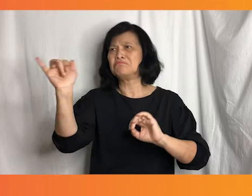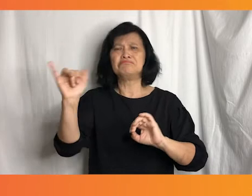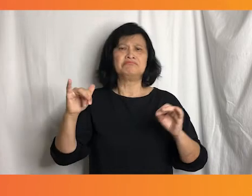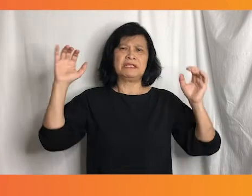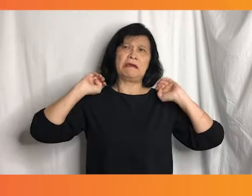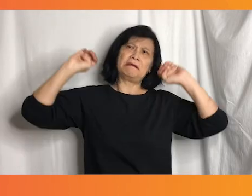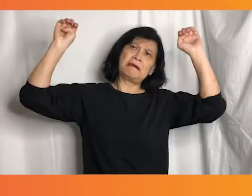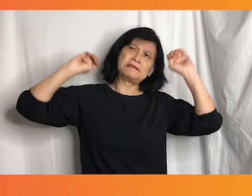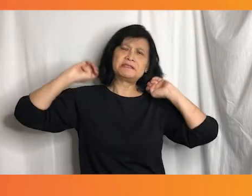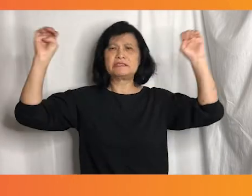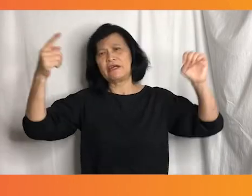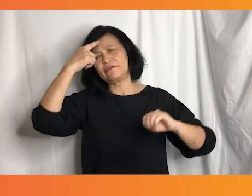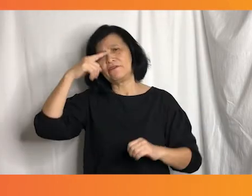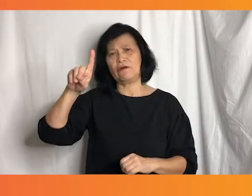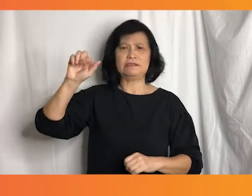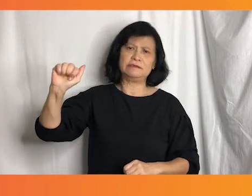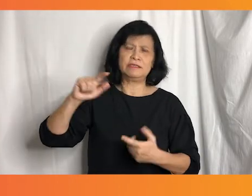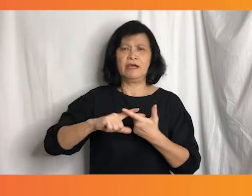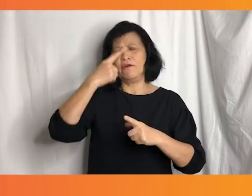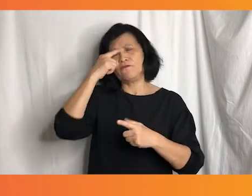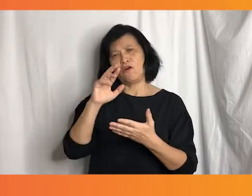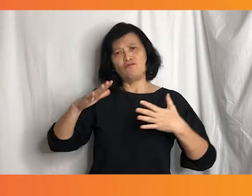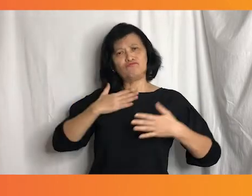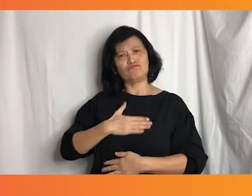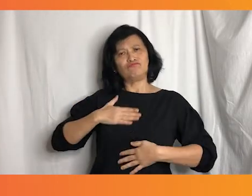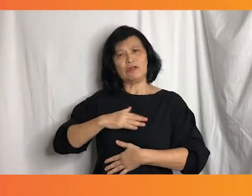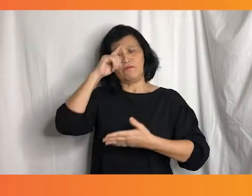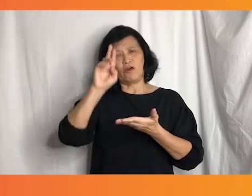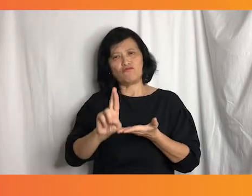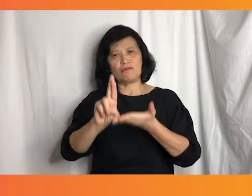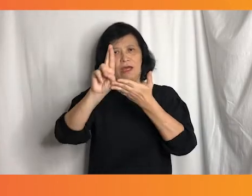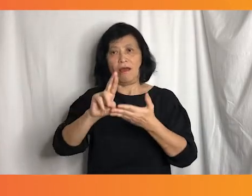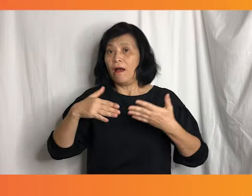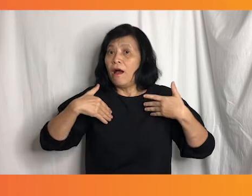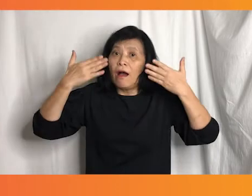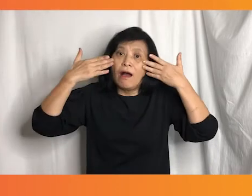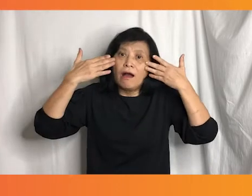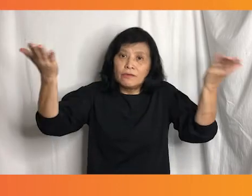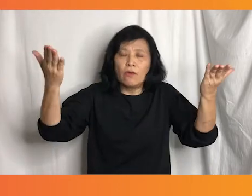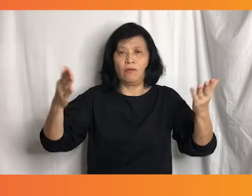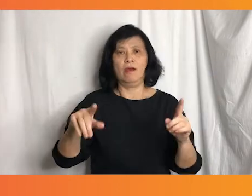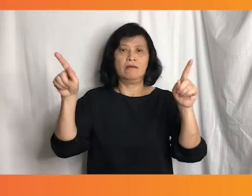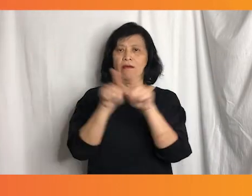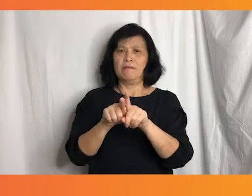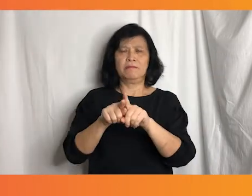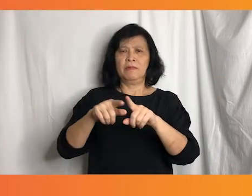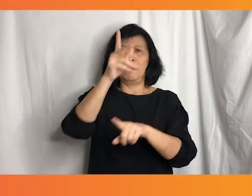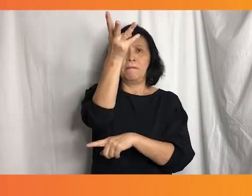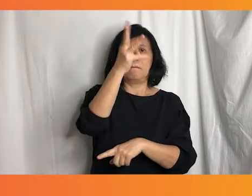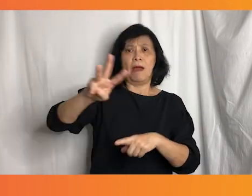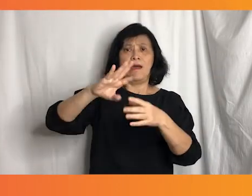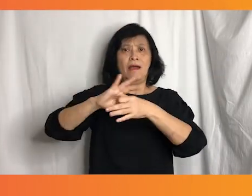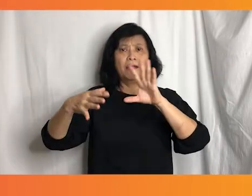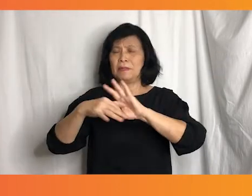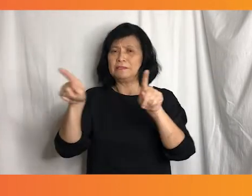of exercise for the disabled, for rehabilitation, for relaxation. They didn't know that the games were as